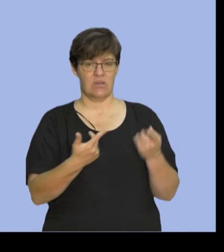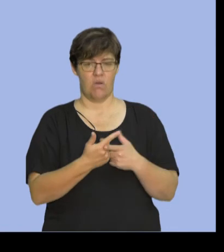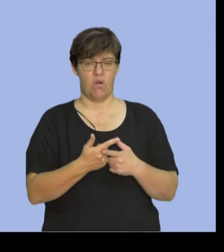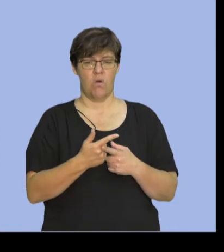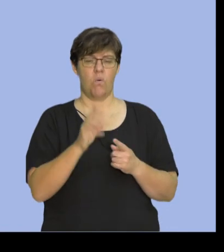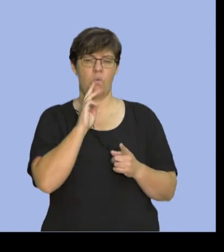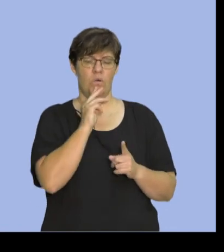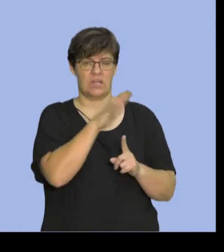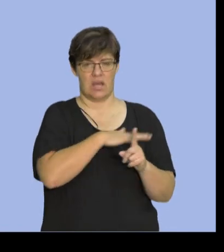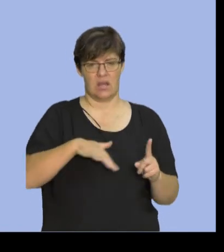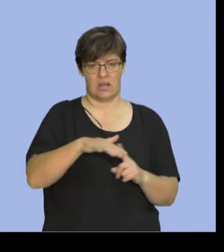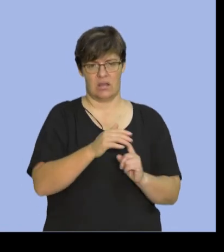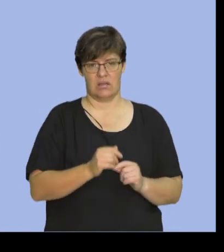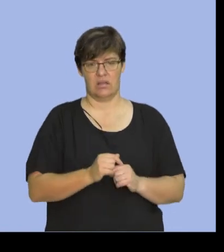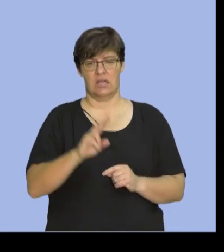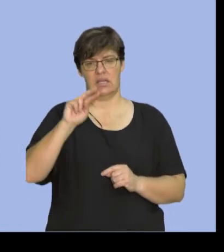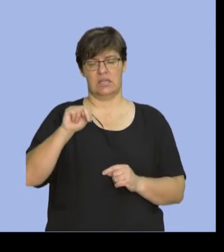the nucleoplasm.